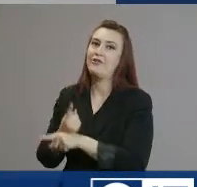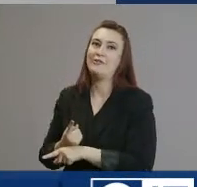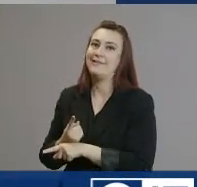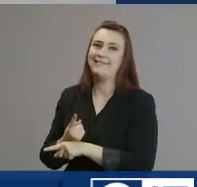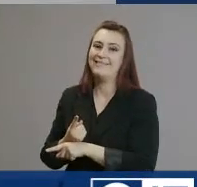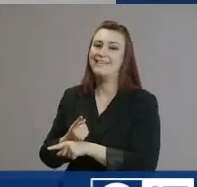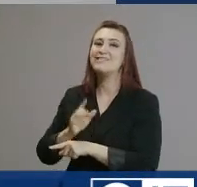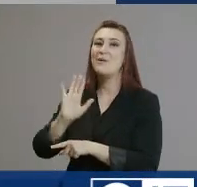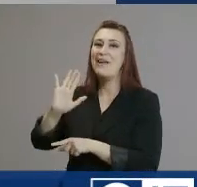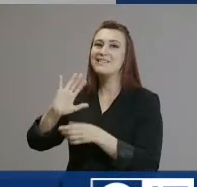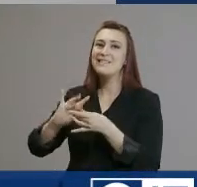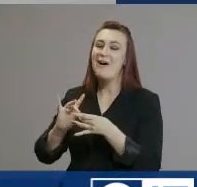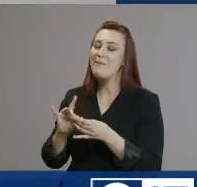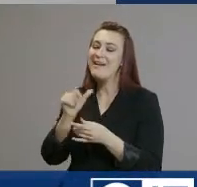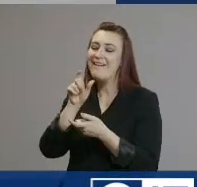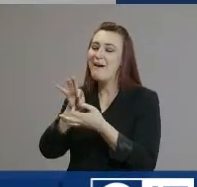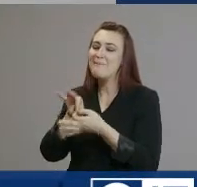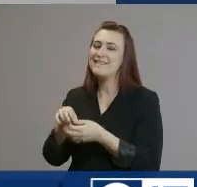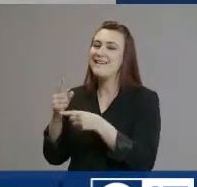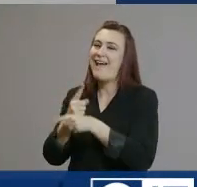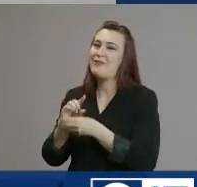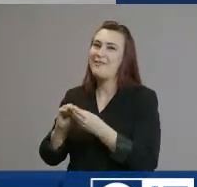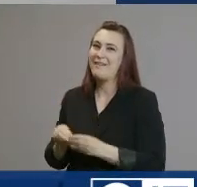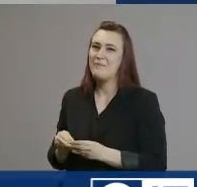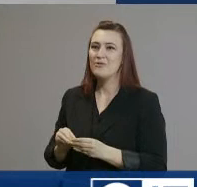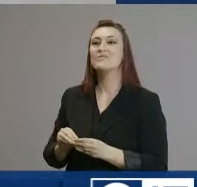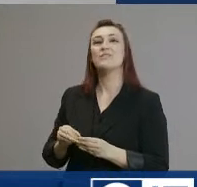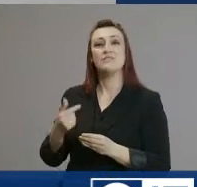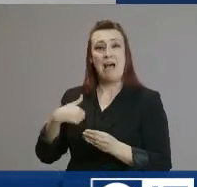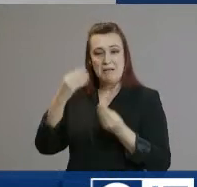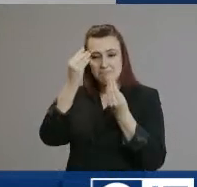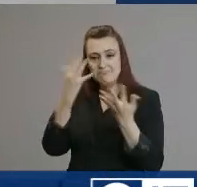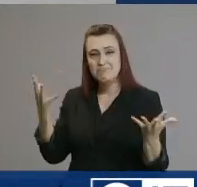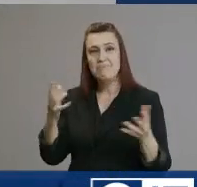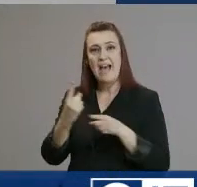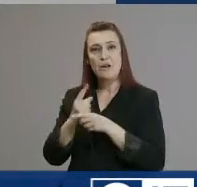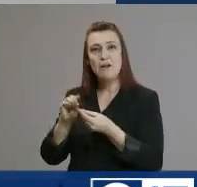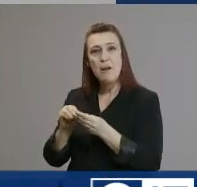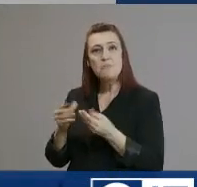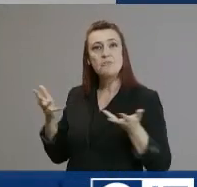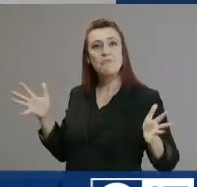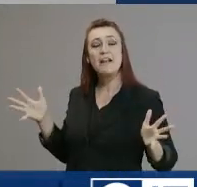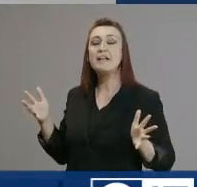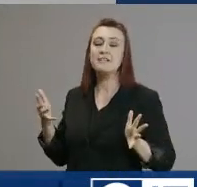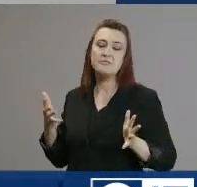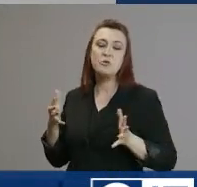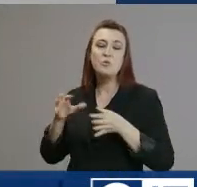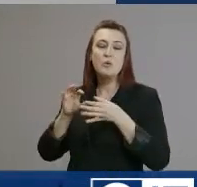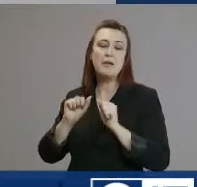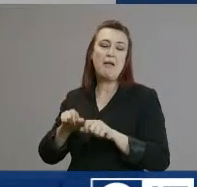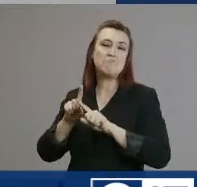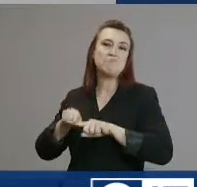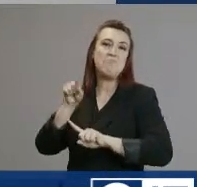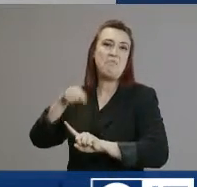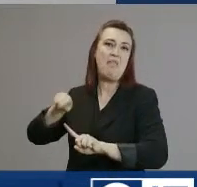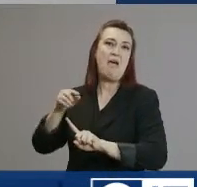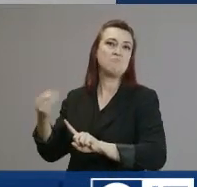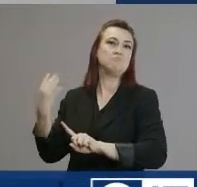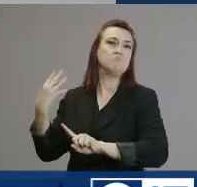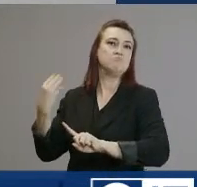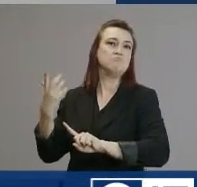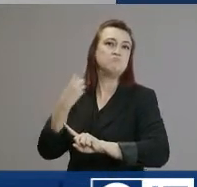of Arizona have the facts today. Thank you, Brad. We're going to go to Zoom next. We're going to talk with Rachel Linegang from the Arizona